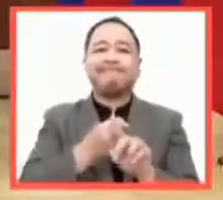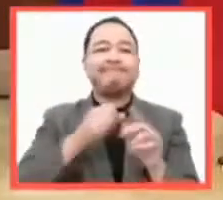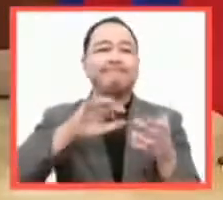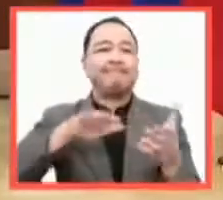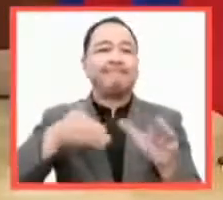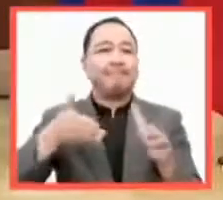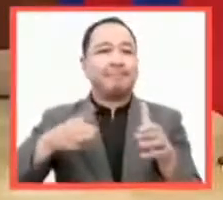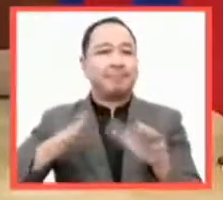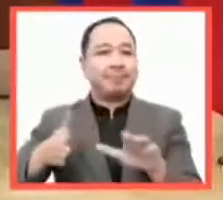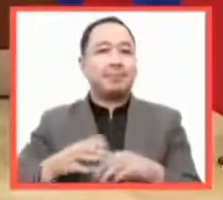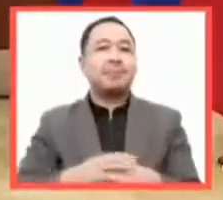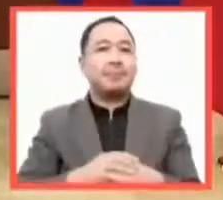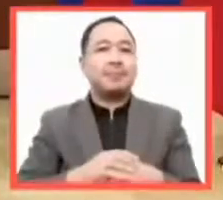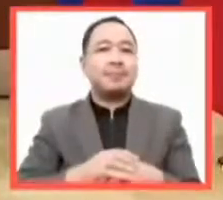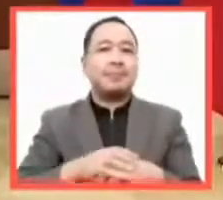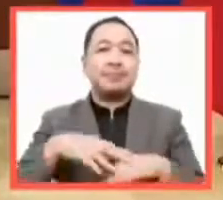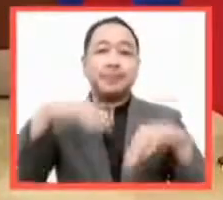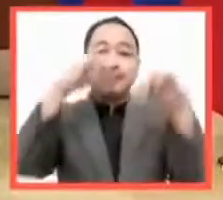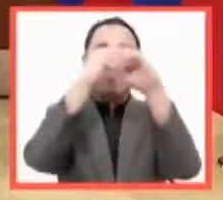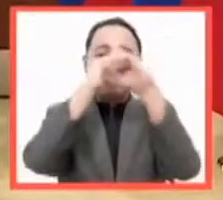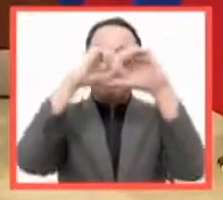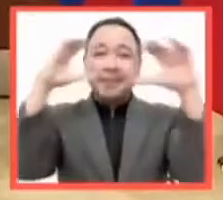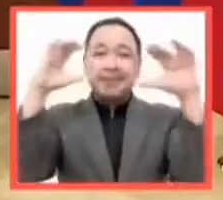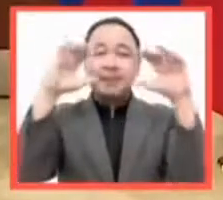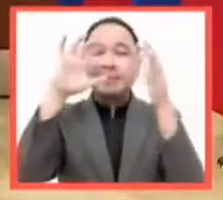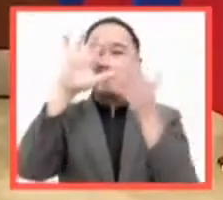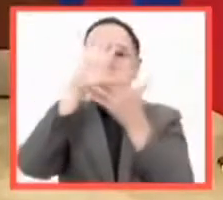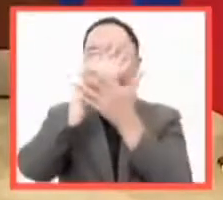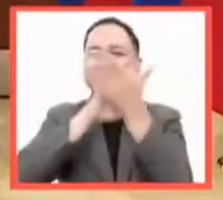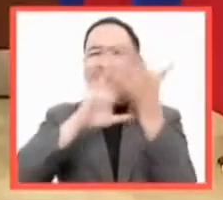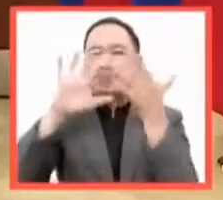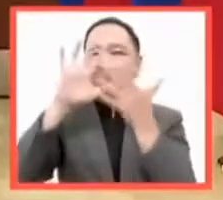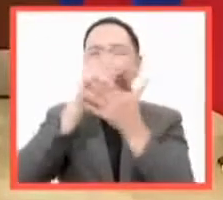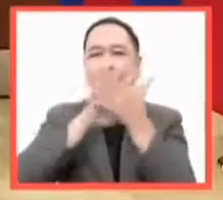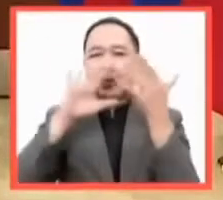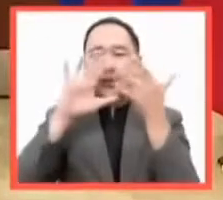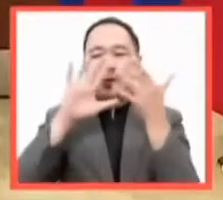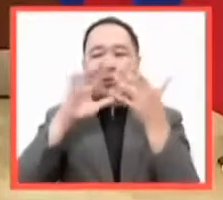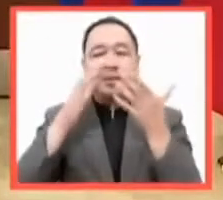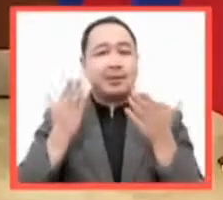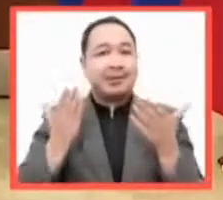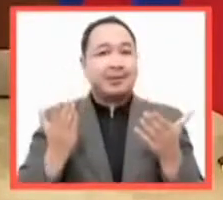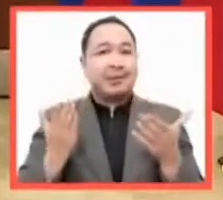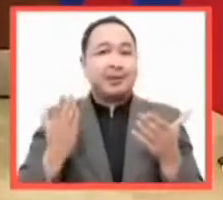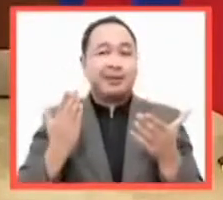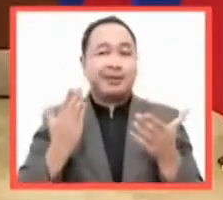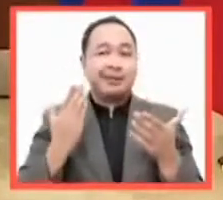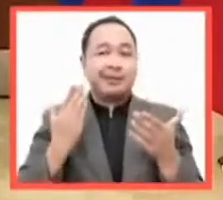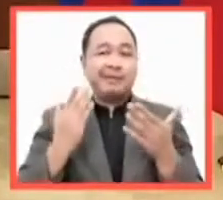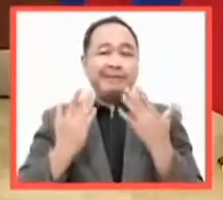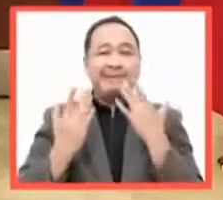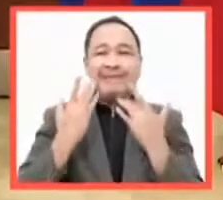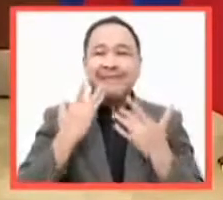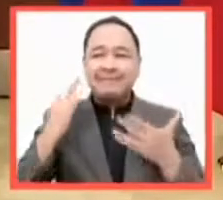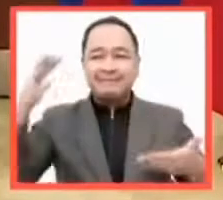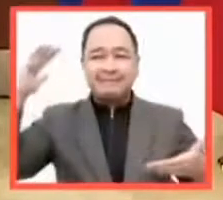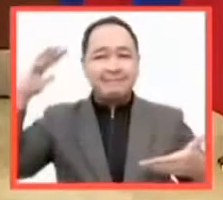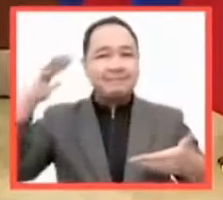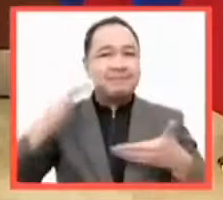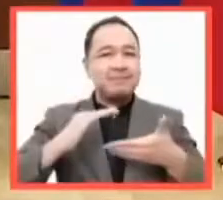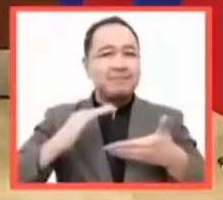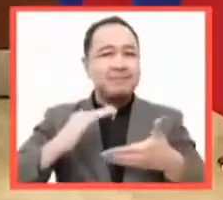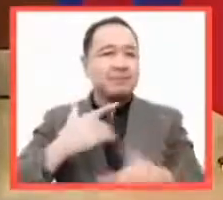Mr. President, the picture is bleak. It is a man-made drought of vaccines ravaging the